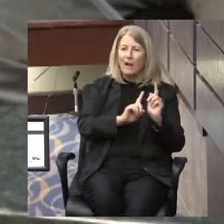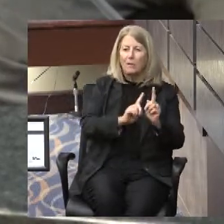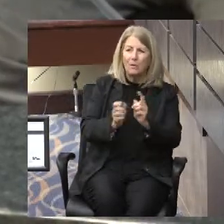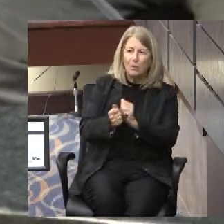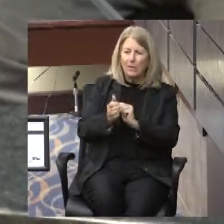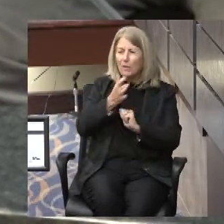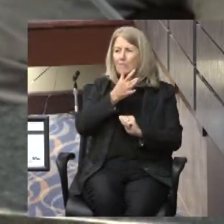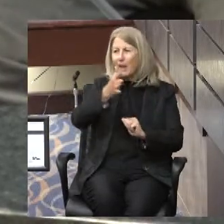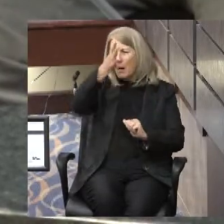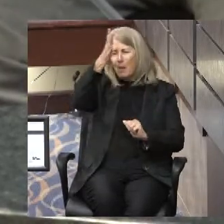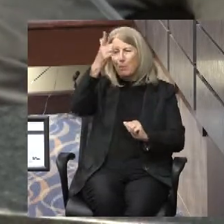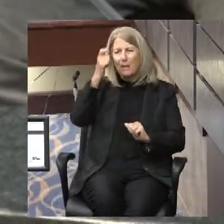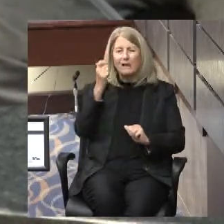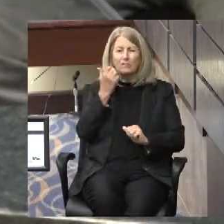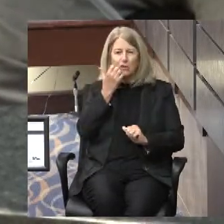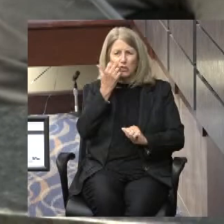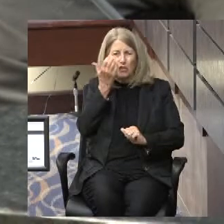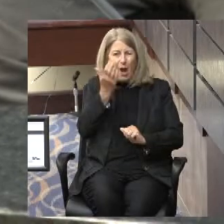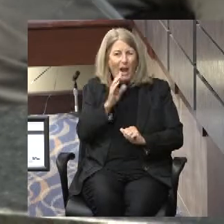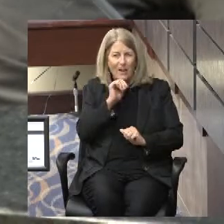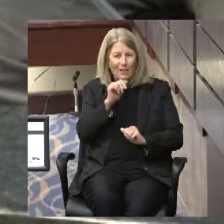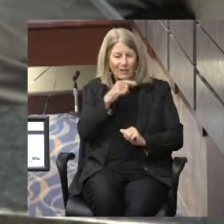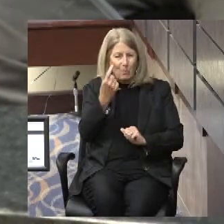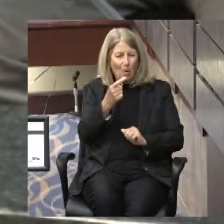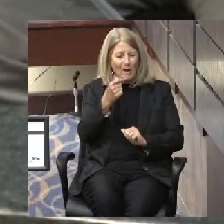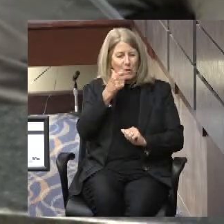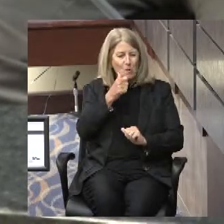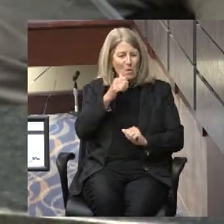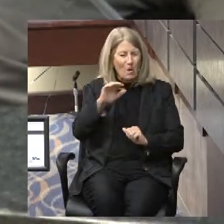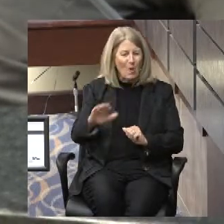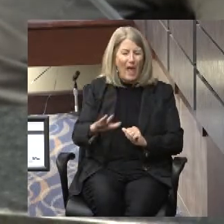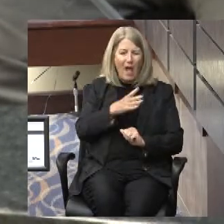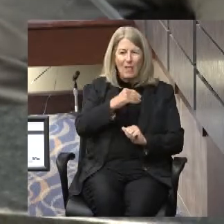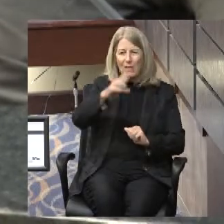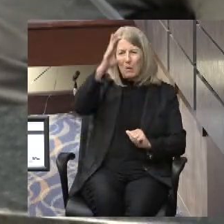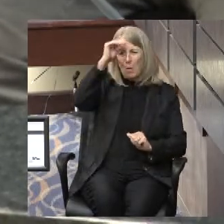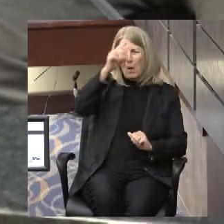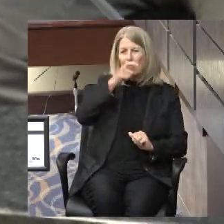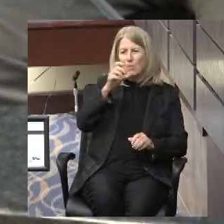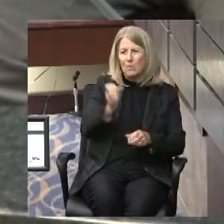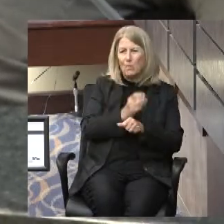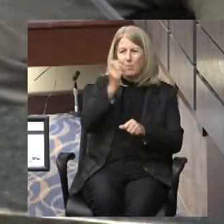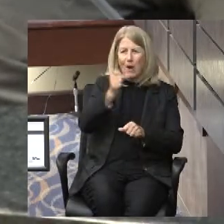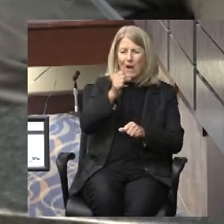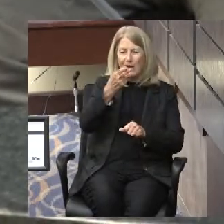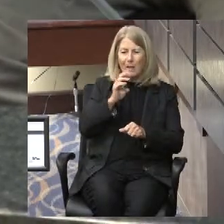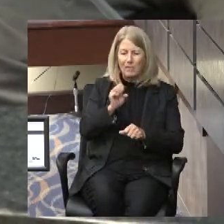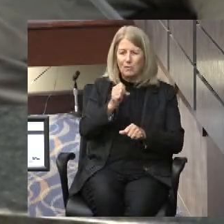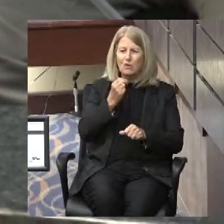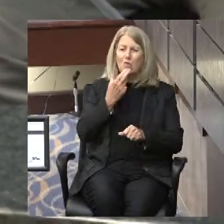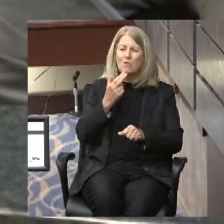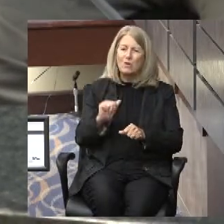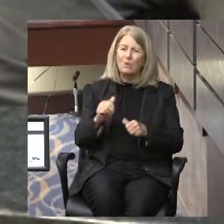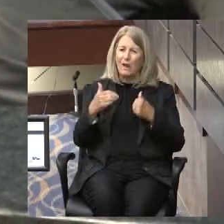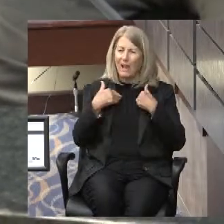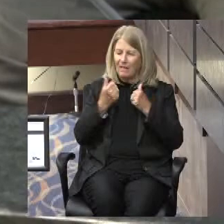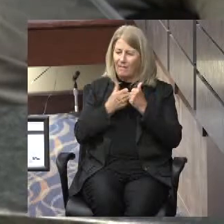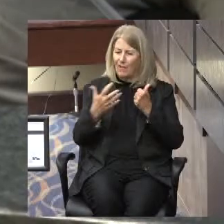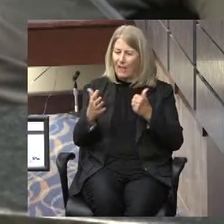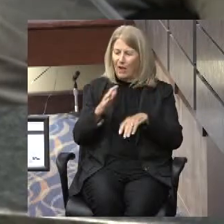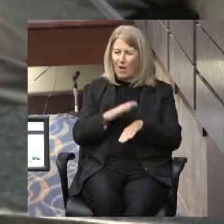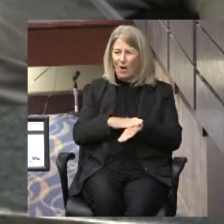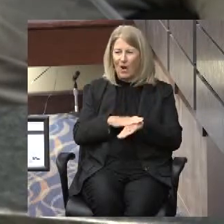because they were shy, but not this one little girl. And then the little boy that won, he was just so cute. He had everything